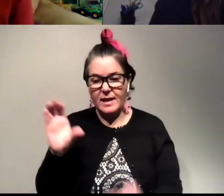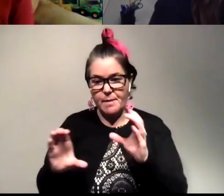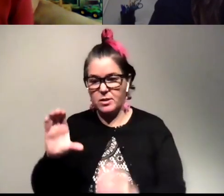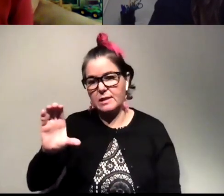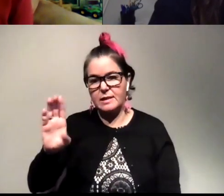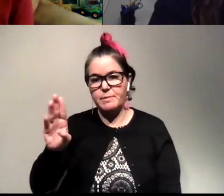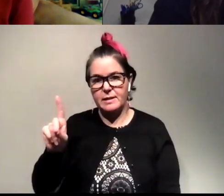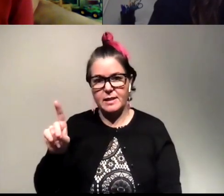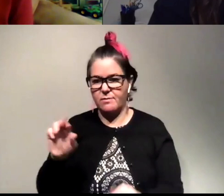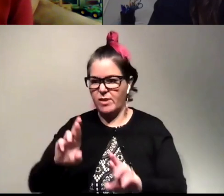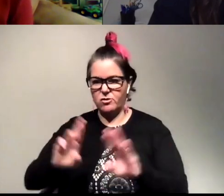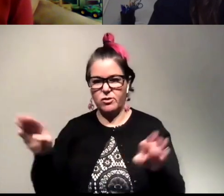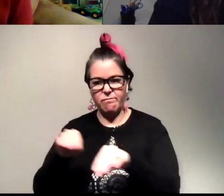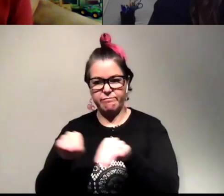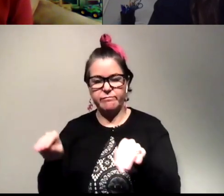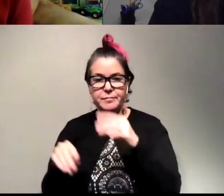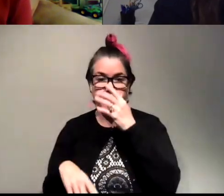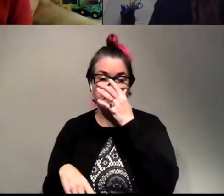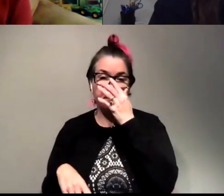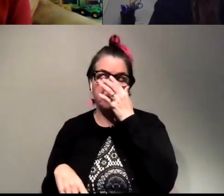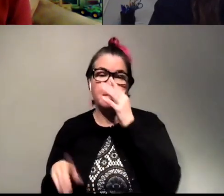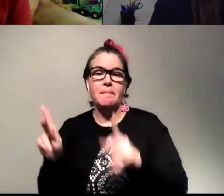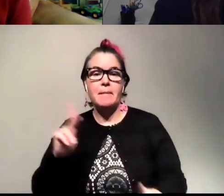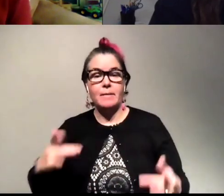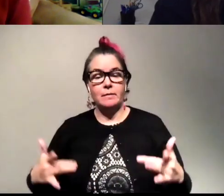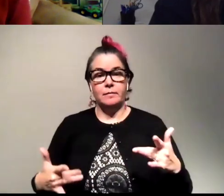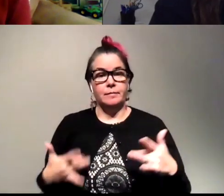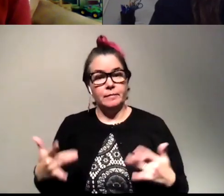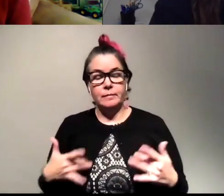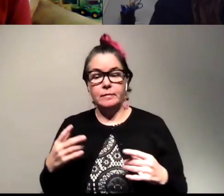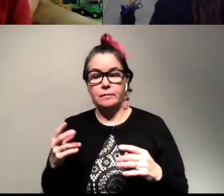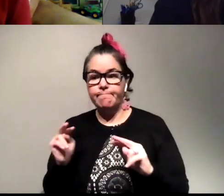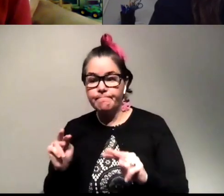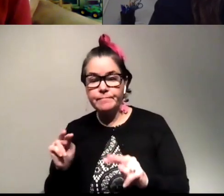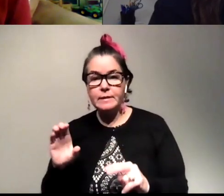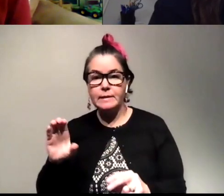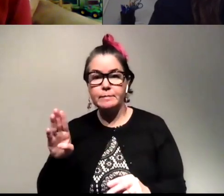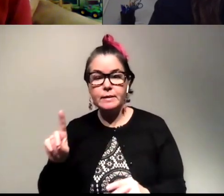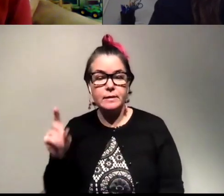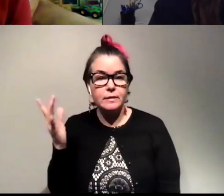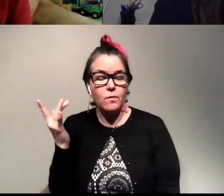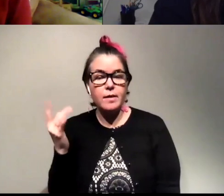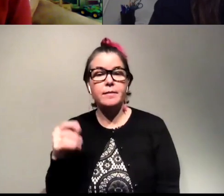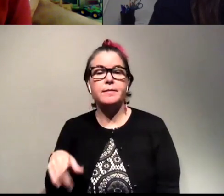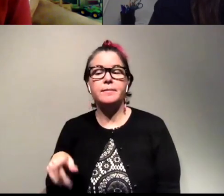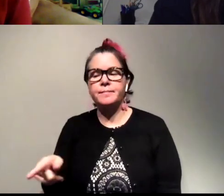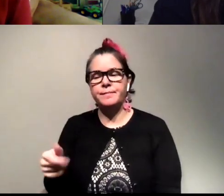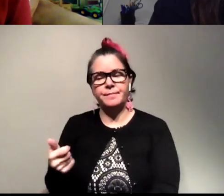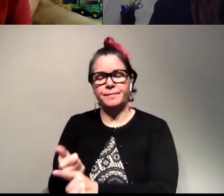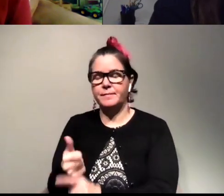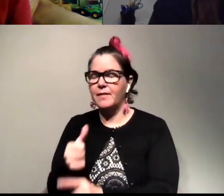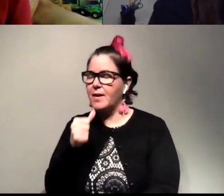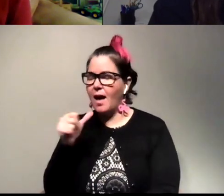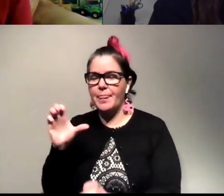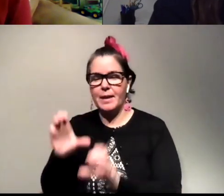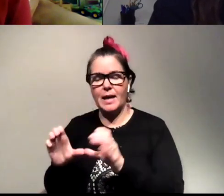on the shelves. The reason why people are really excited about CBD is that it is not the chemical in